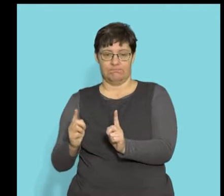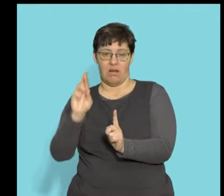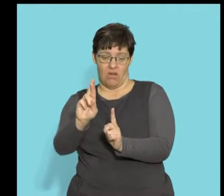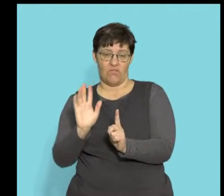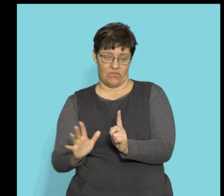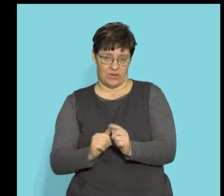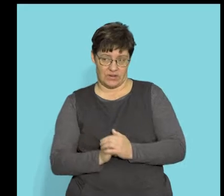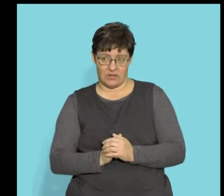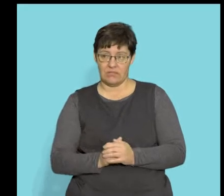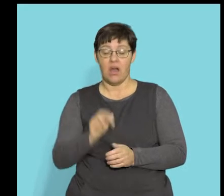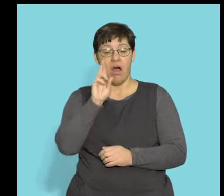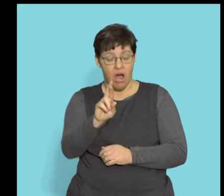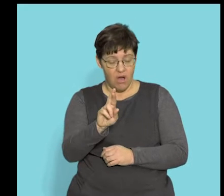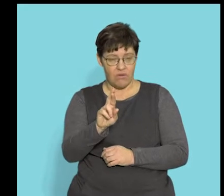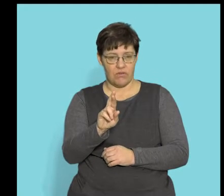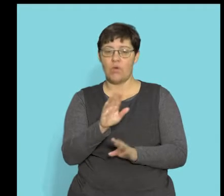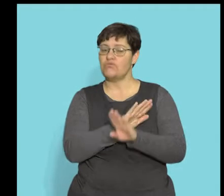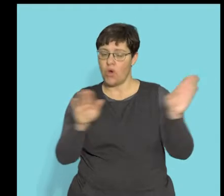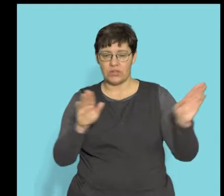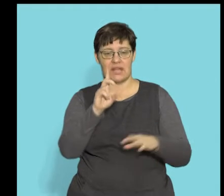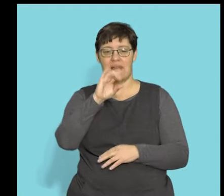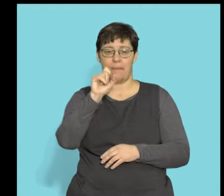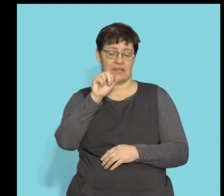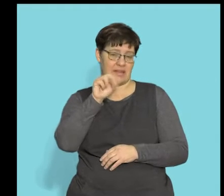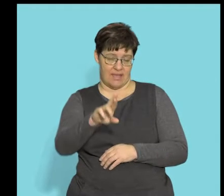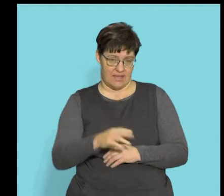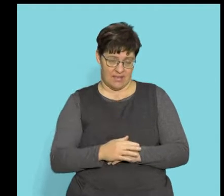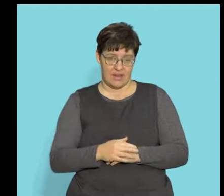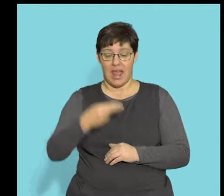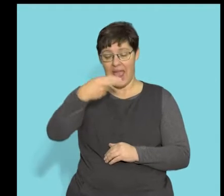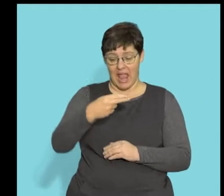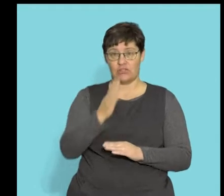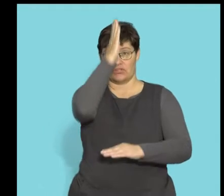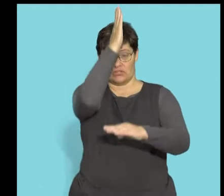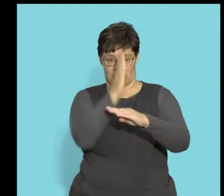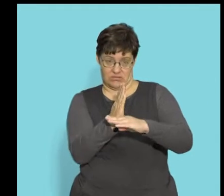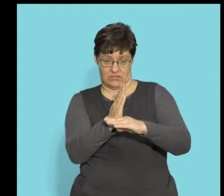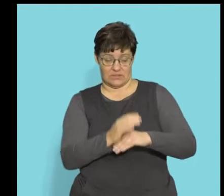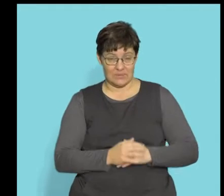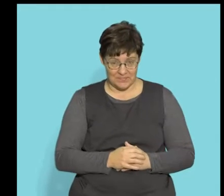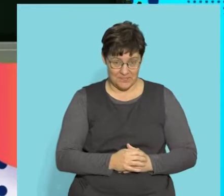h, where r is the radius, not the diameter, and h is the perpendicular height.